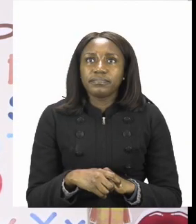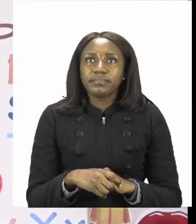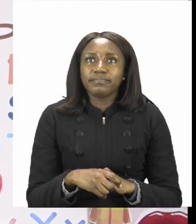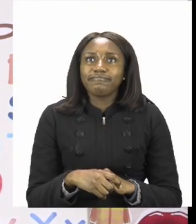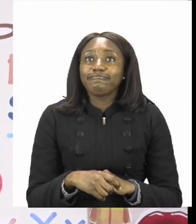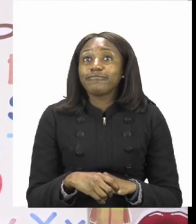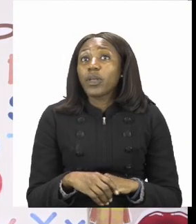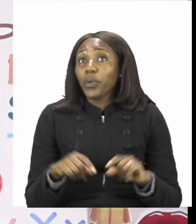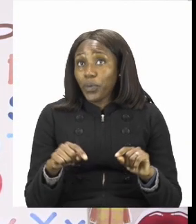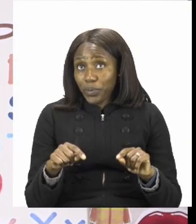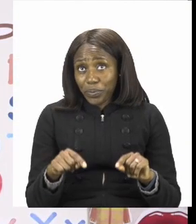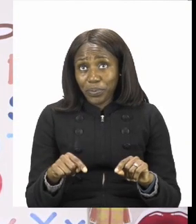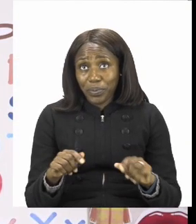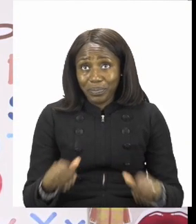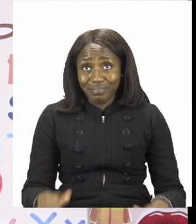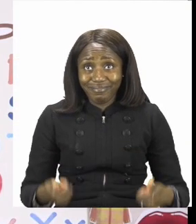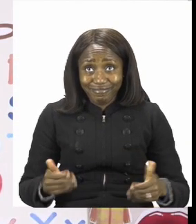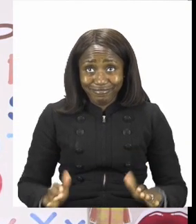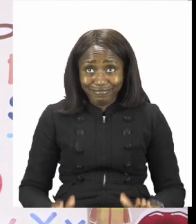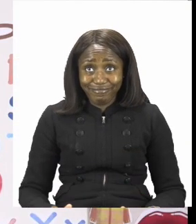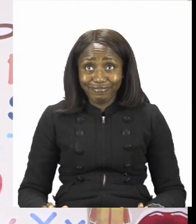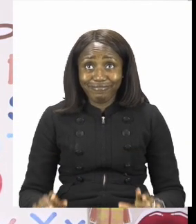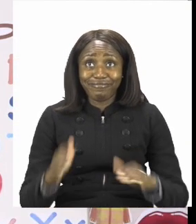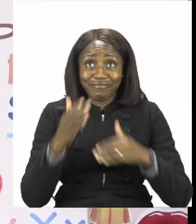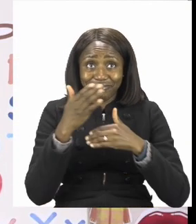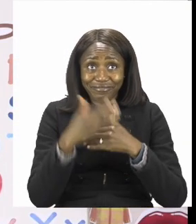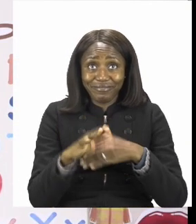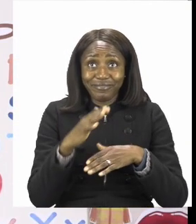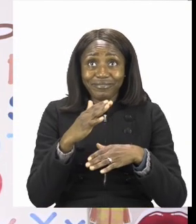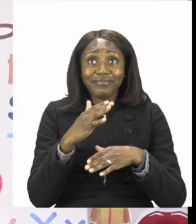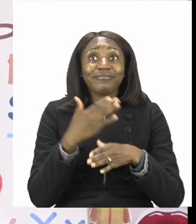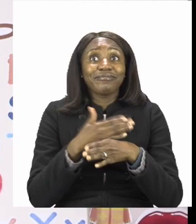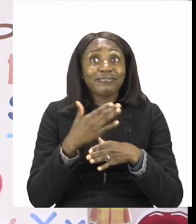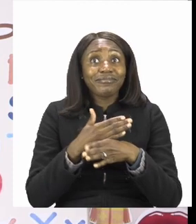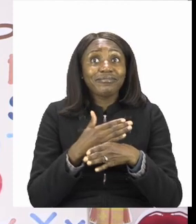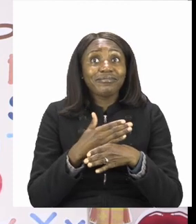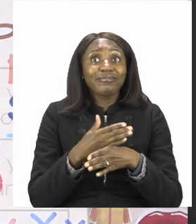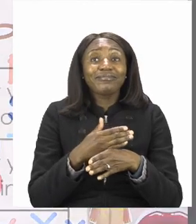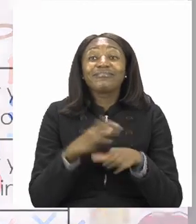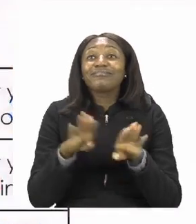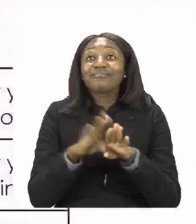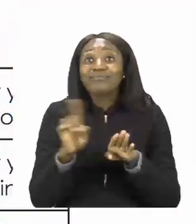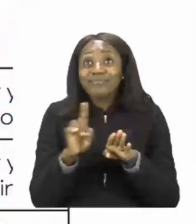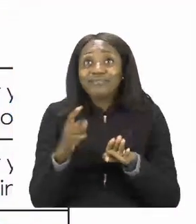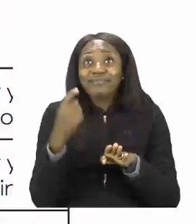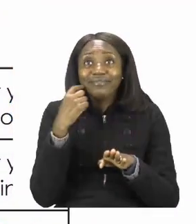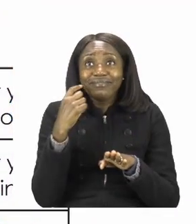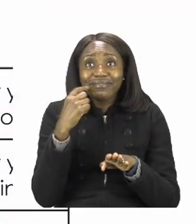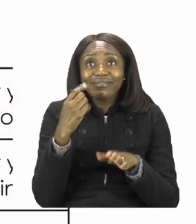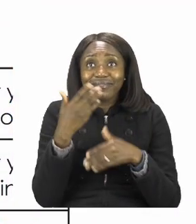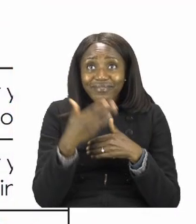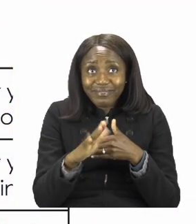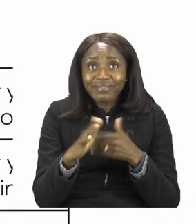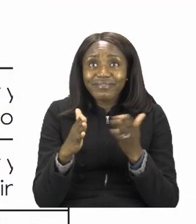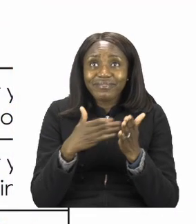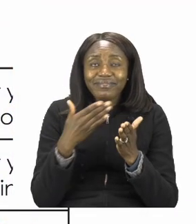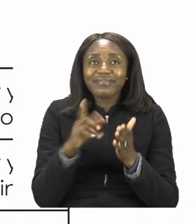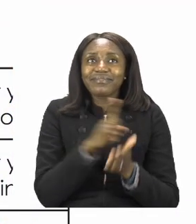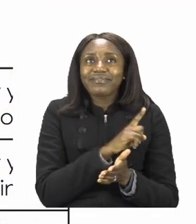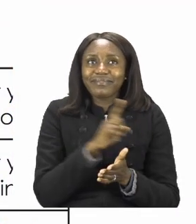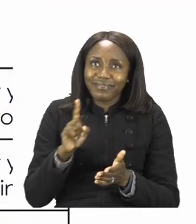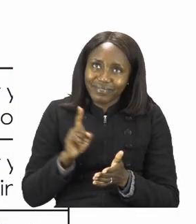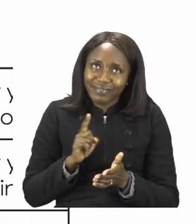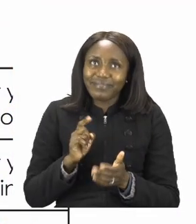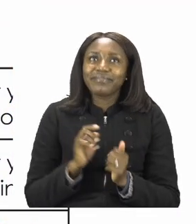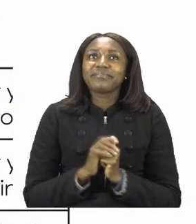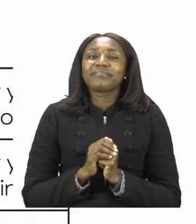Now, boys and girls, let us end our exercise by doing a little bit of English on page 11. On page 11, we're